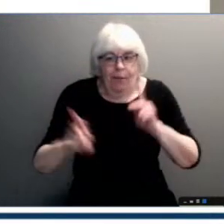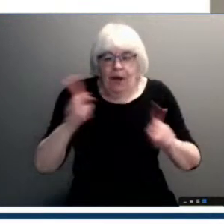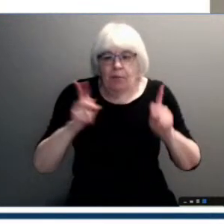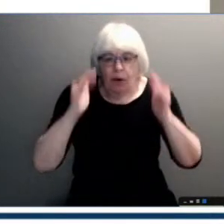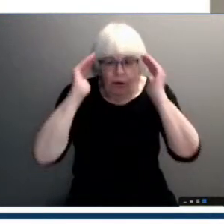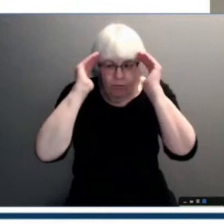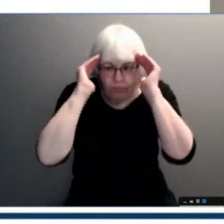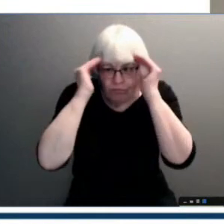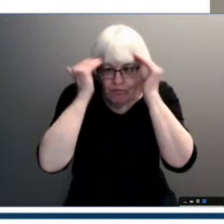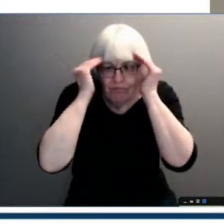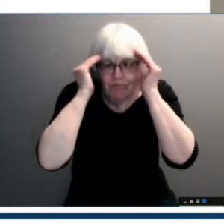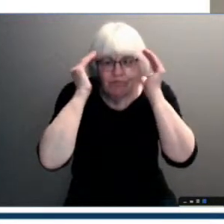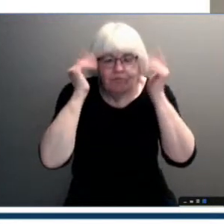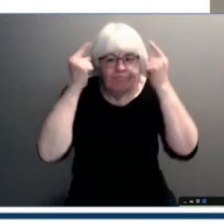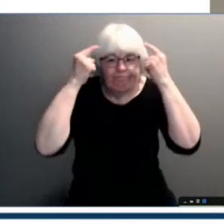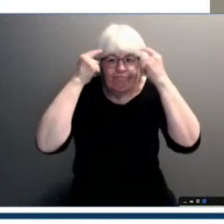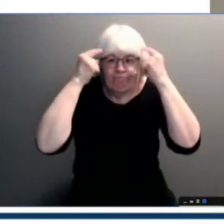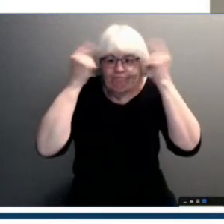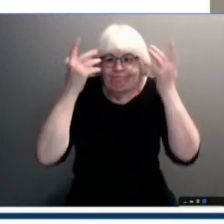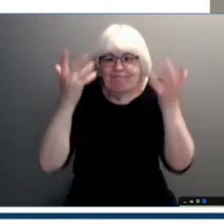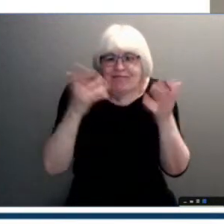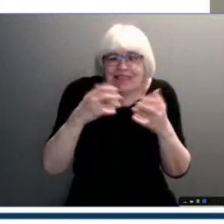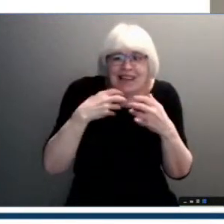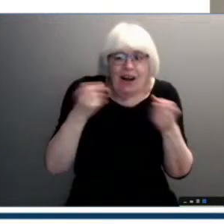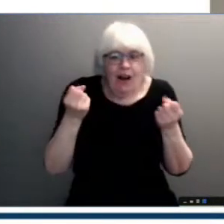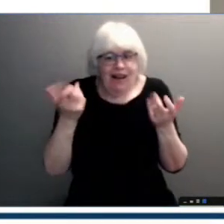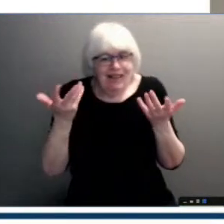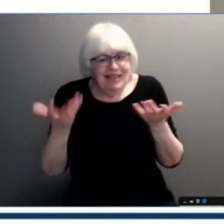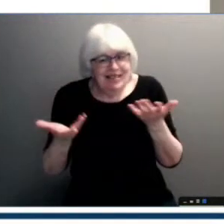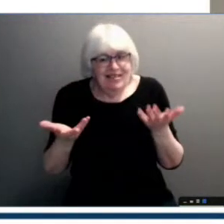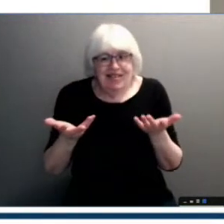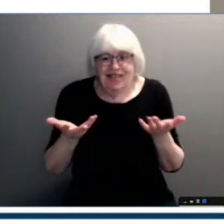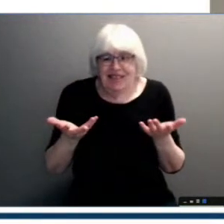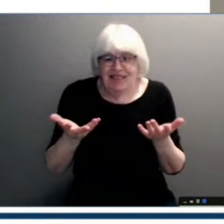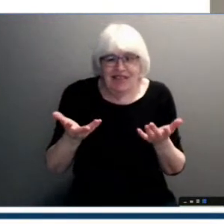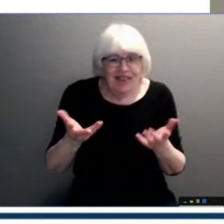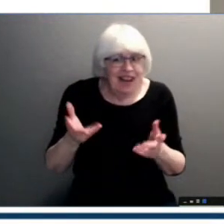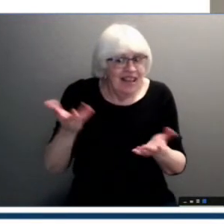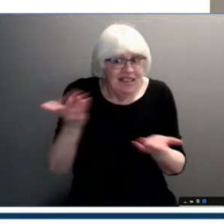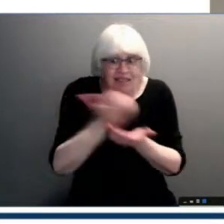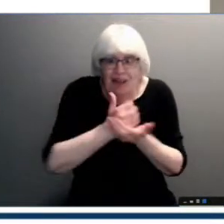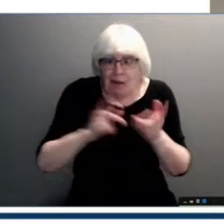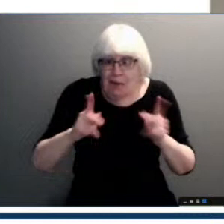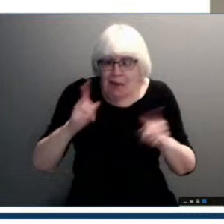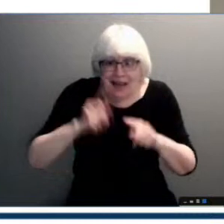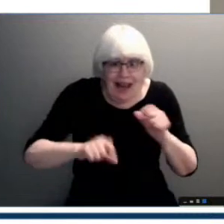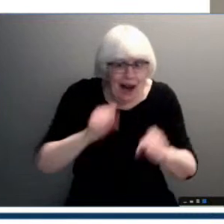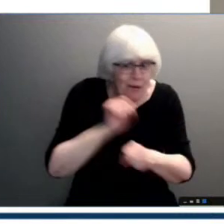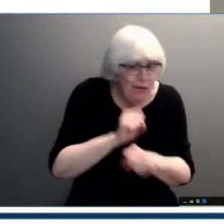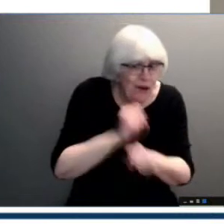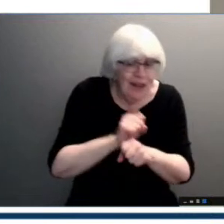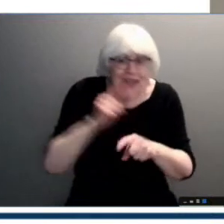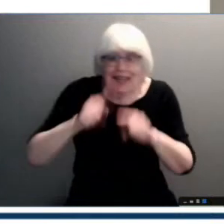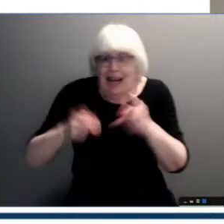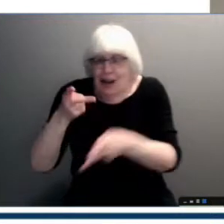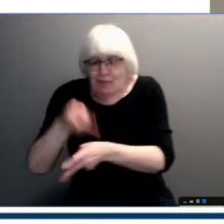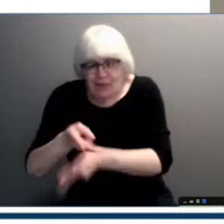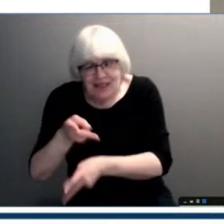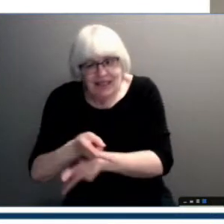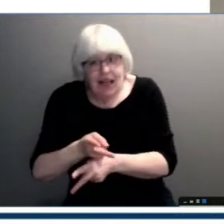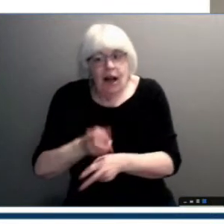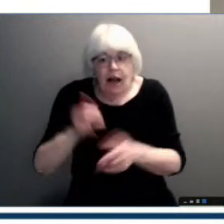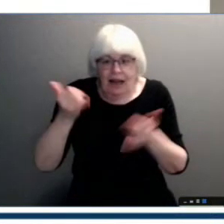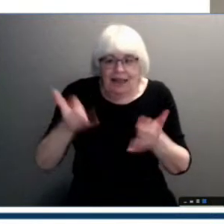COVID, they can't go to work or care for children or their loved ones. So it's easy to see the ripple effect of an even so-called